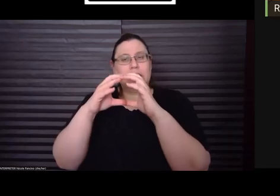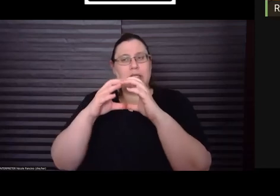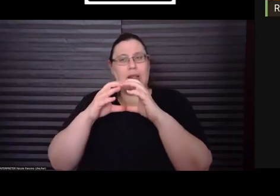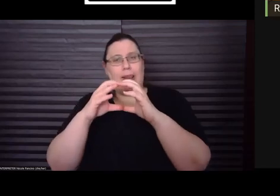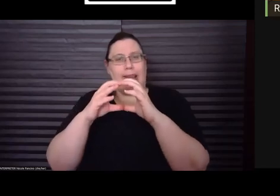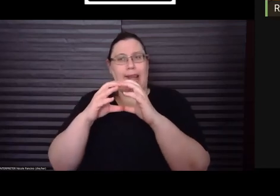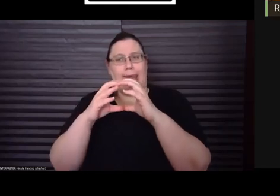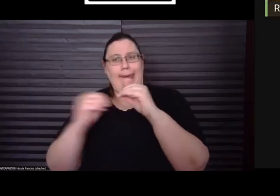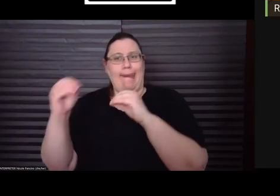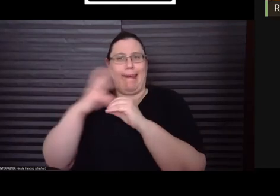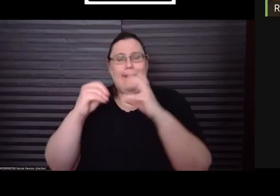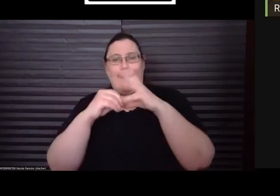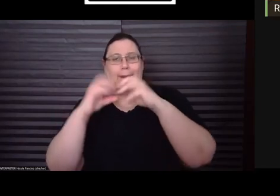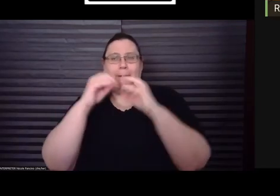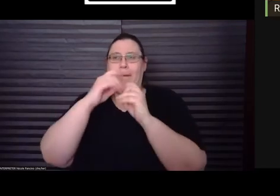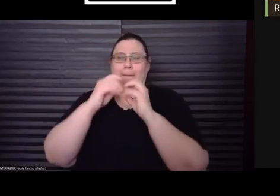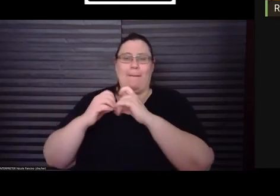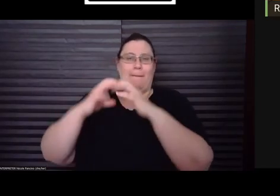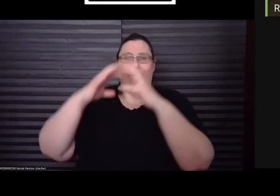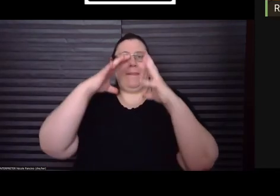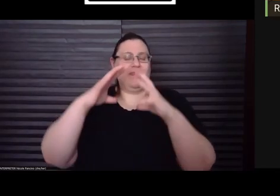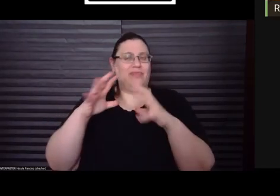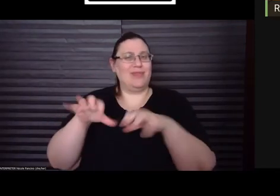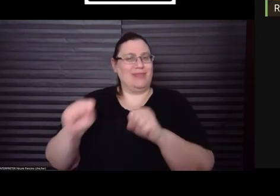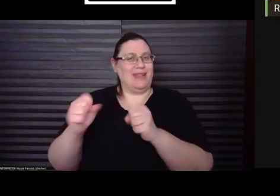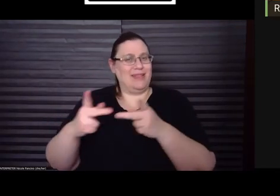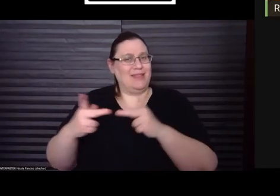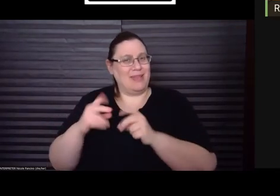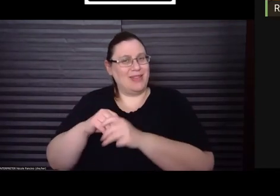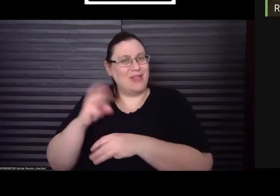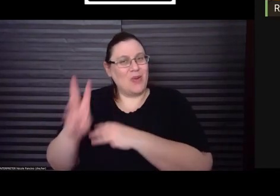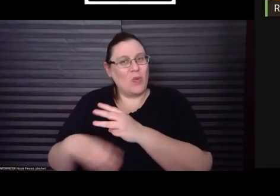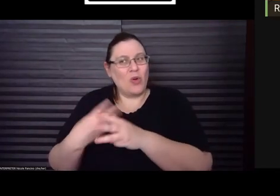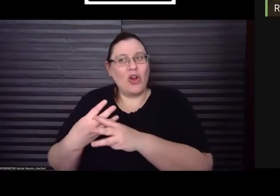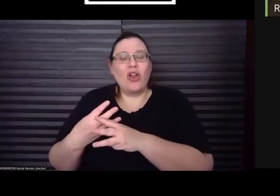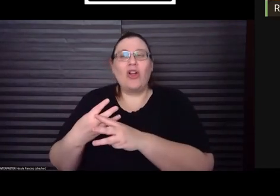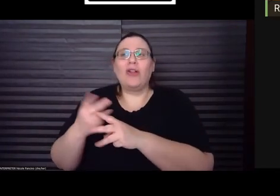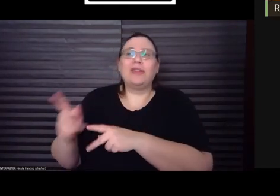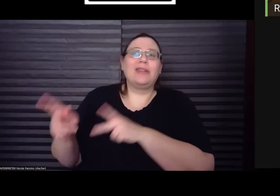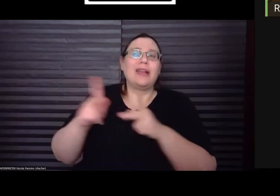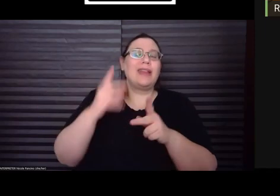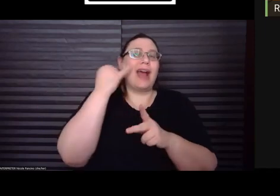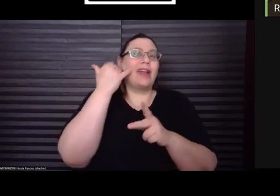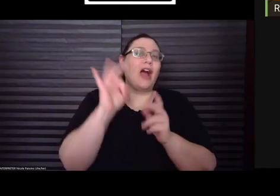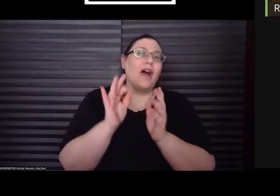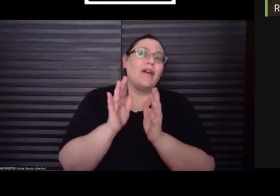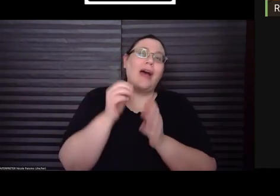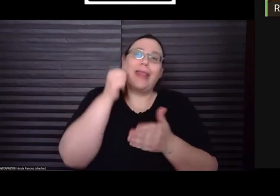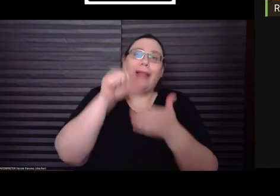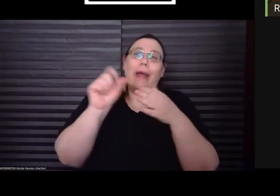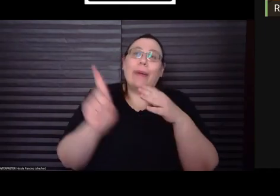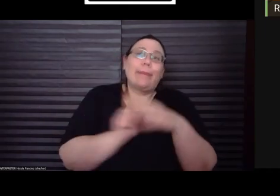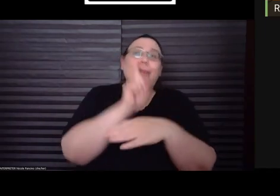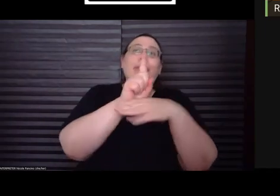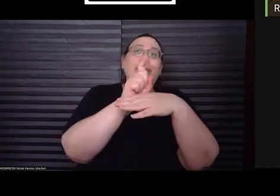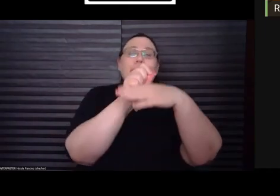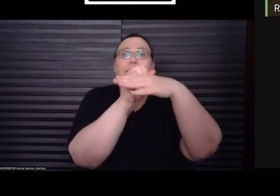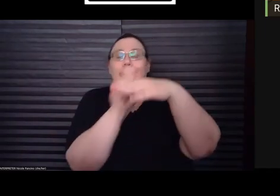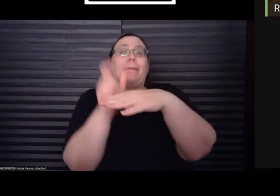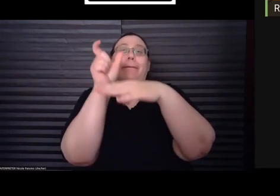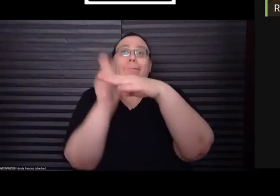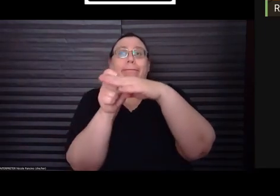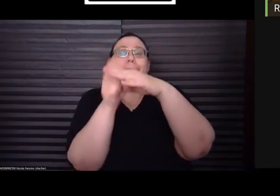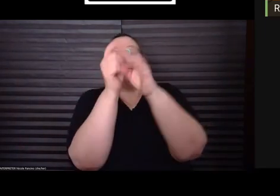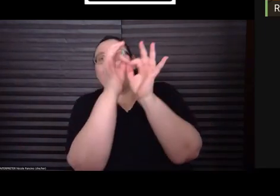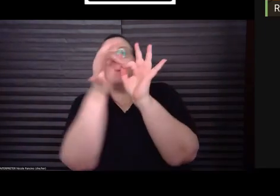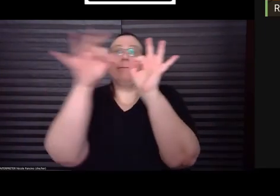of, you know, hesitant to divide and take up space in the world. And the sort of opening of the kind of the letter and the word and the sentence